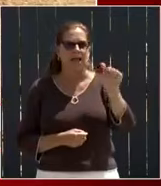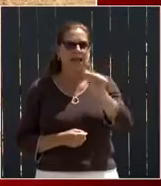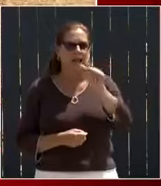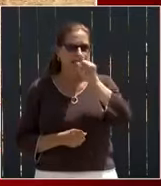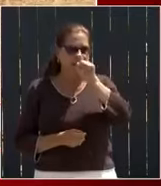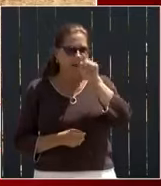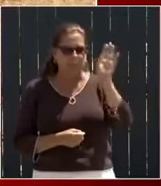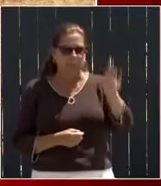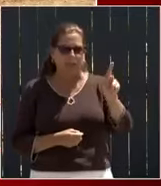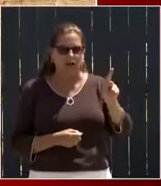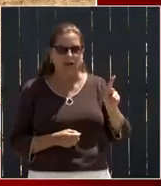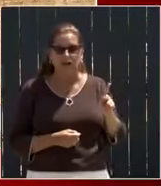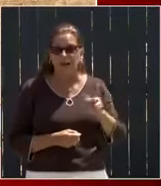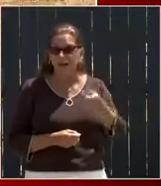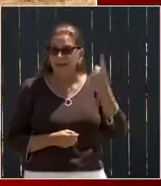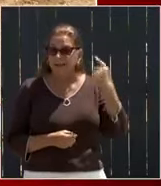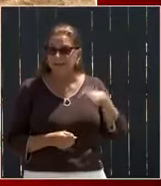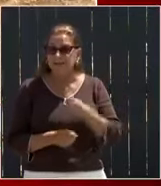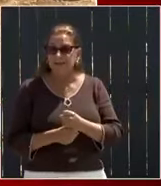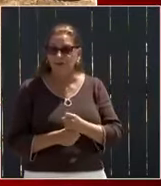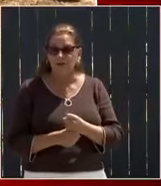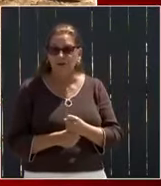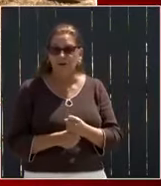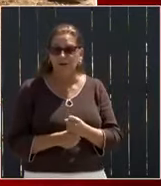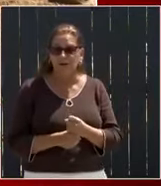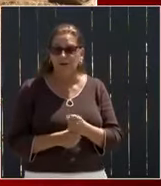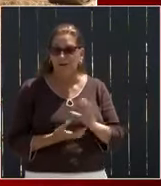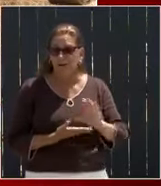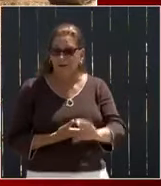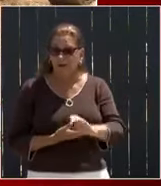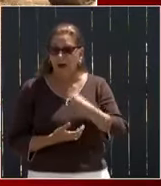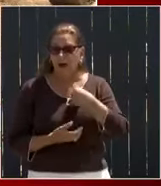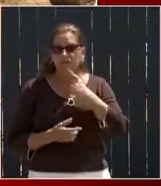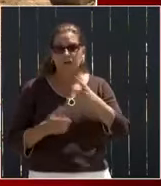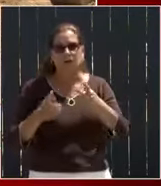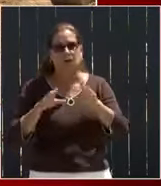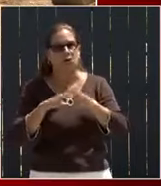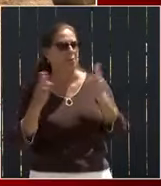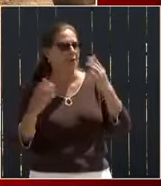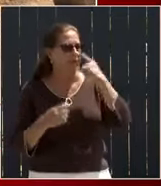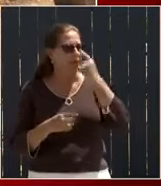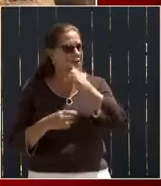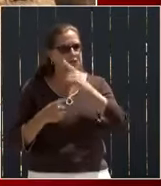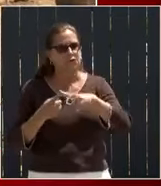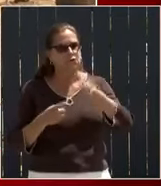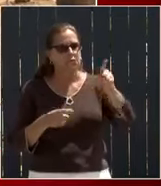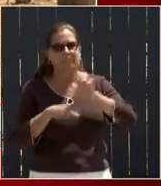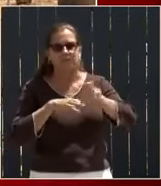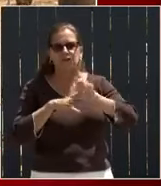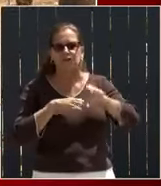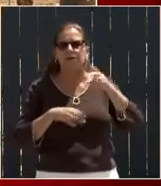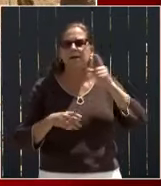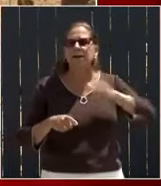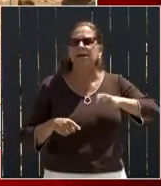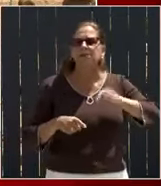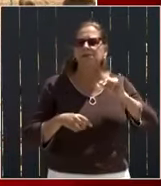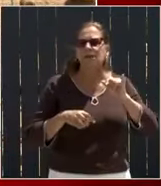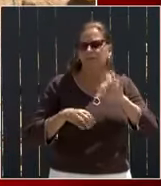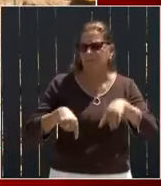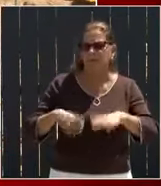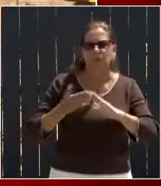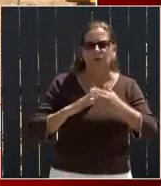challenges of the last year certainly have opened our eyes to the need for commercial investment in our communities, as the mayor said, especially